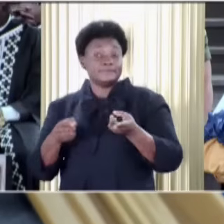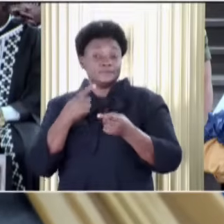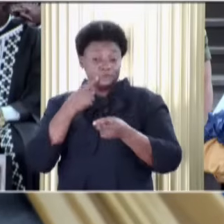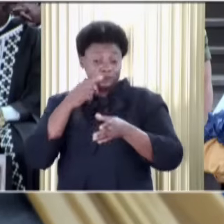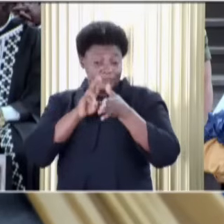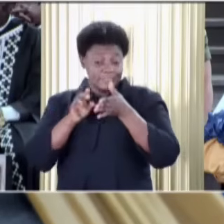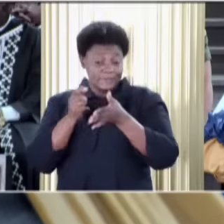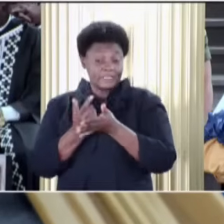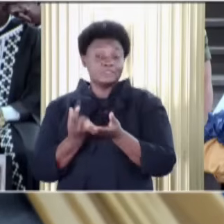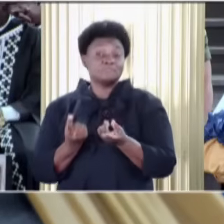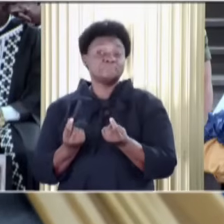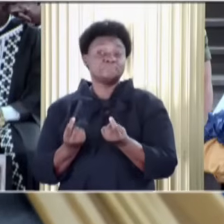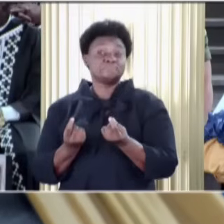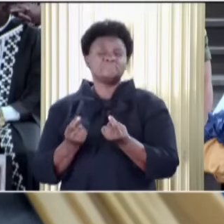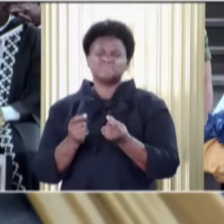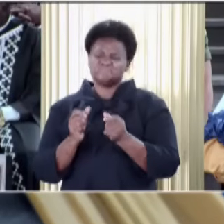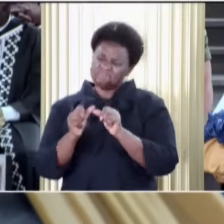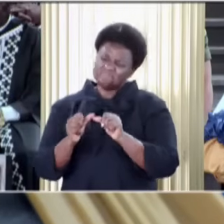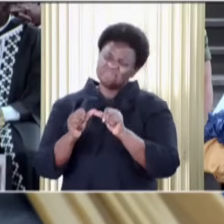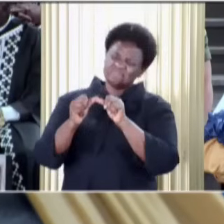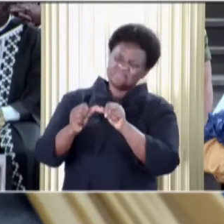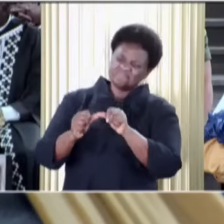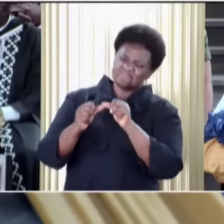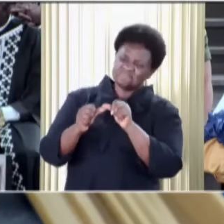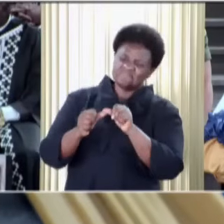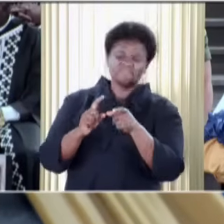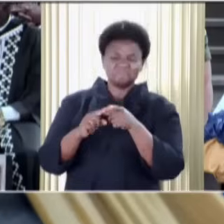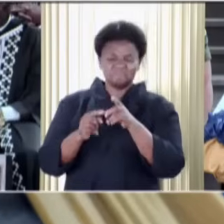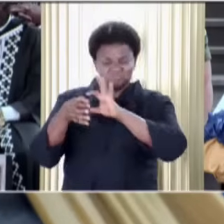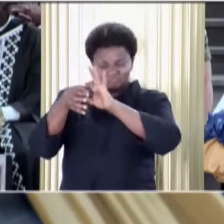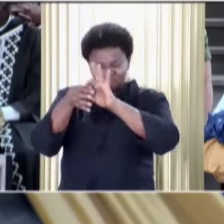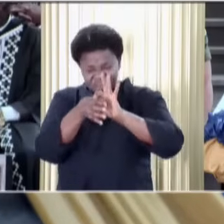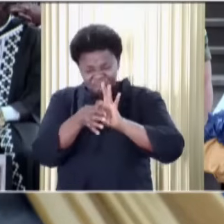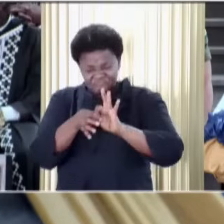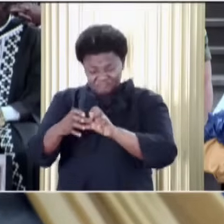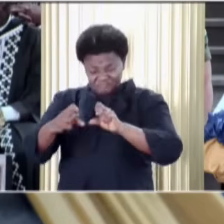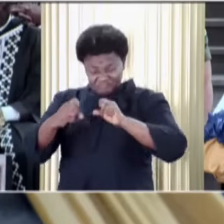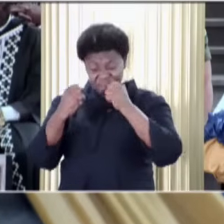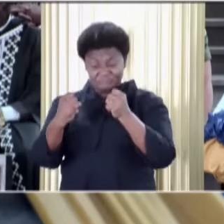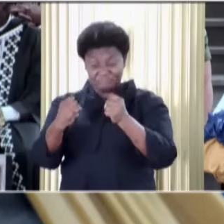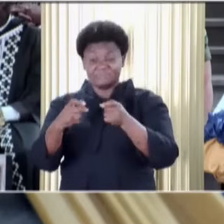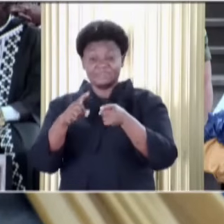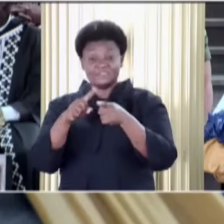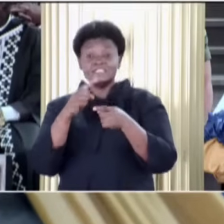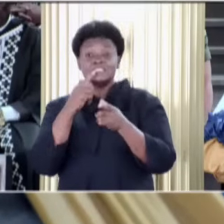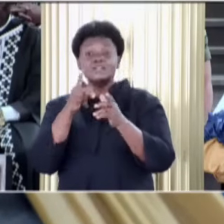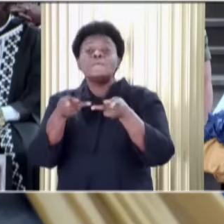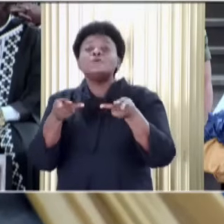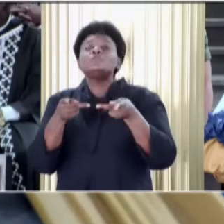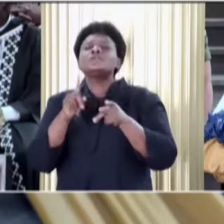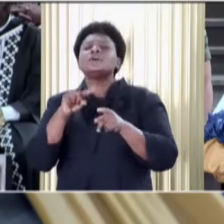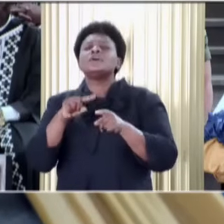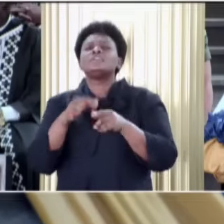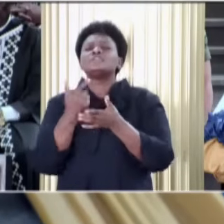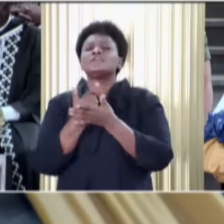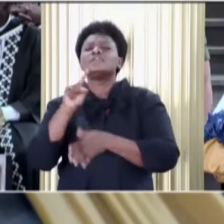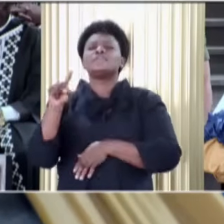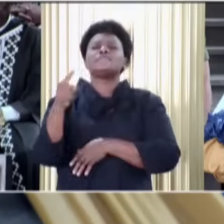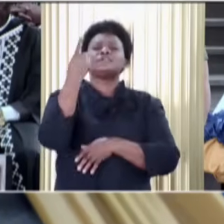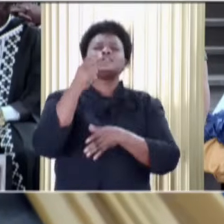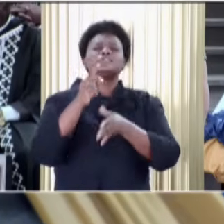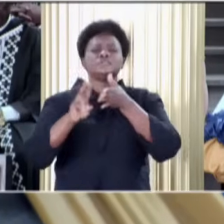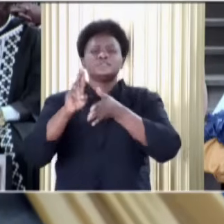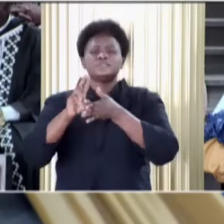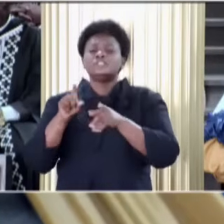of Ghana has continued to consolidate its position as Ghana's premier university, a leader in